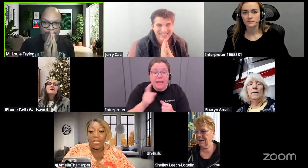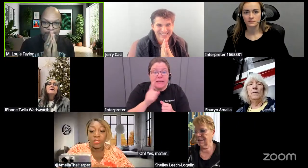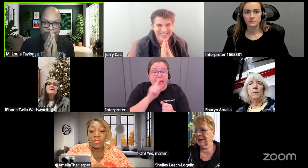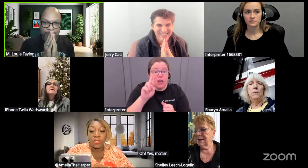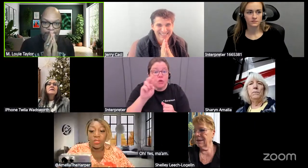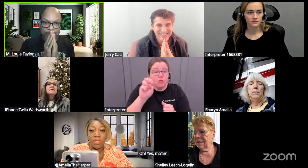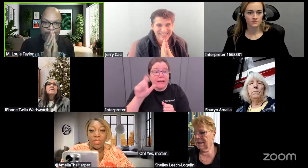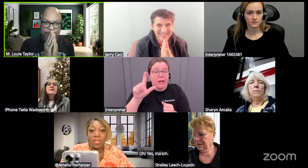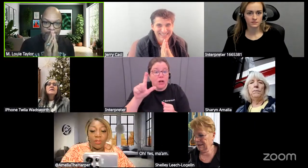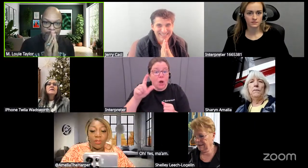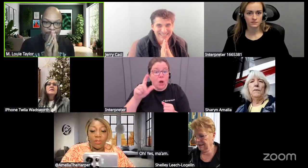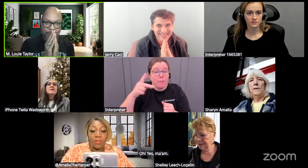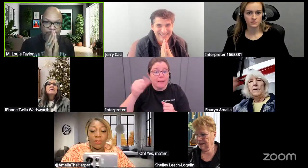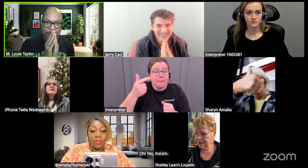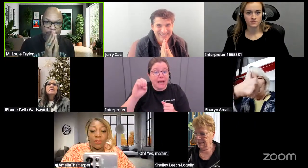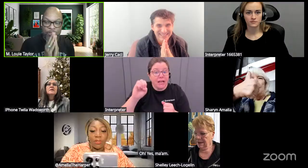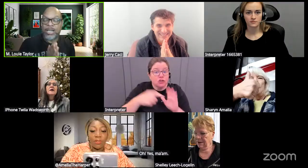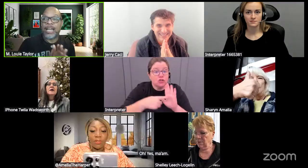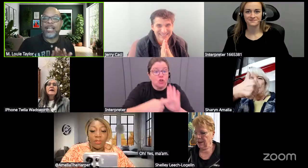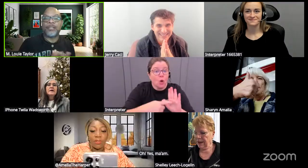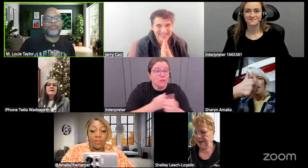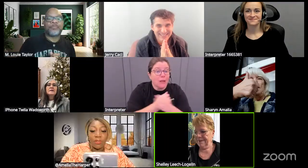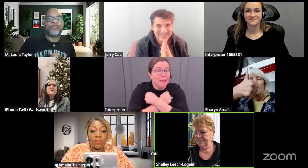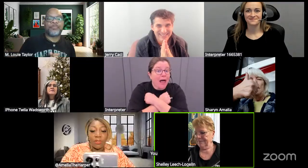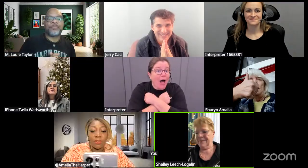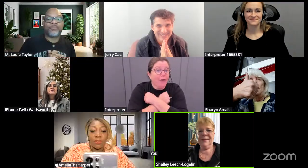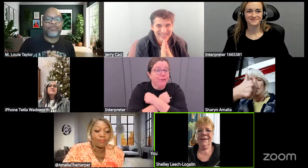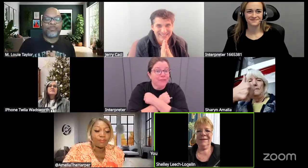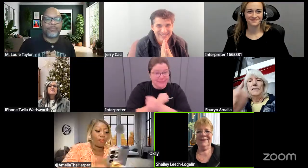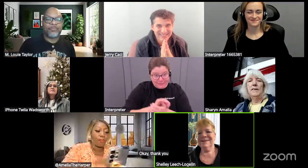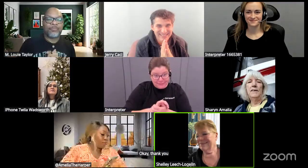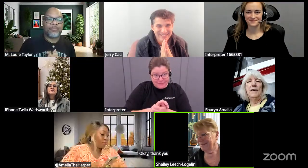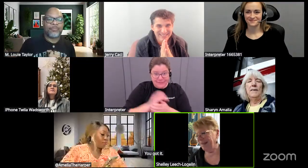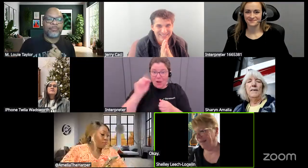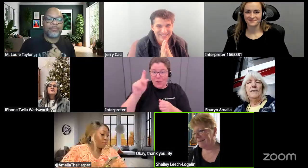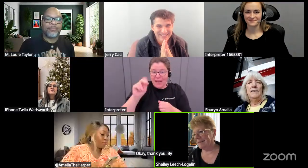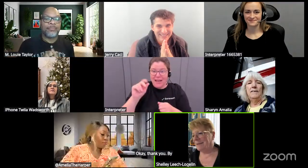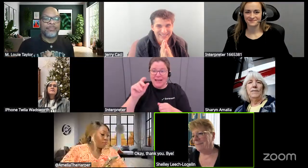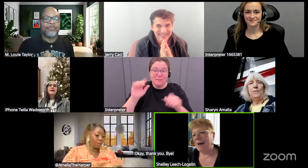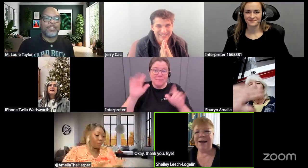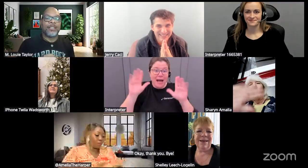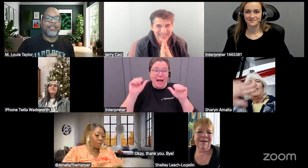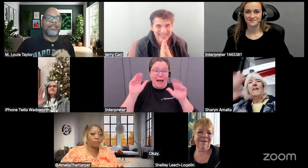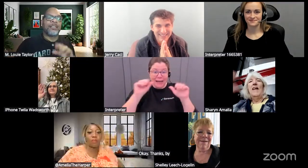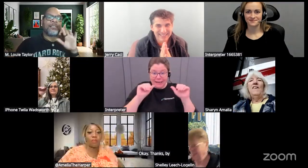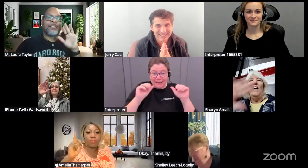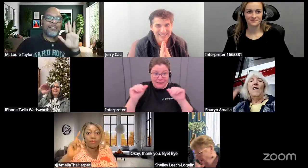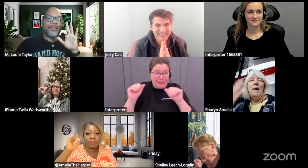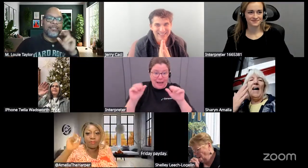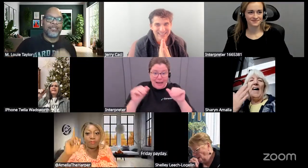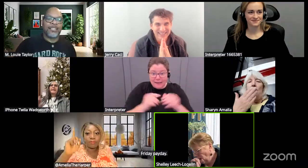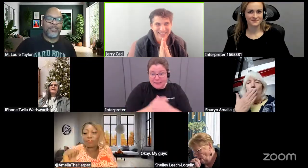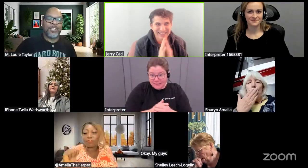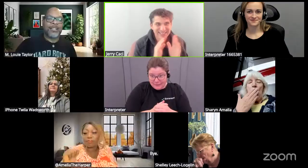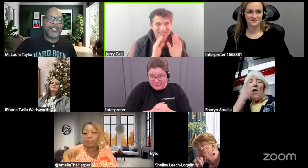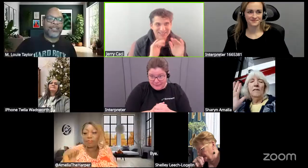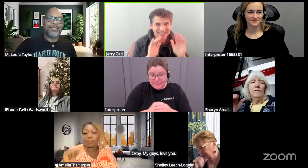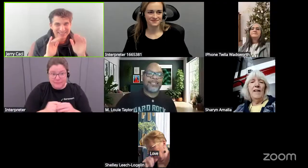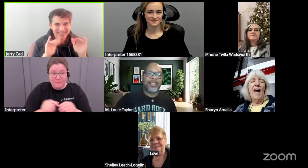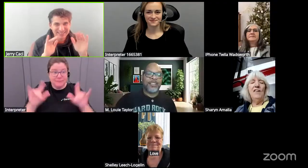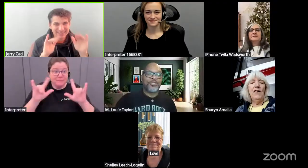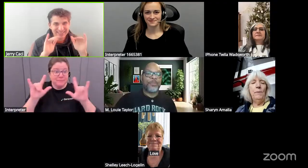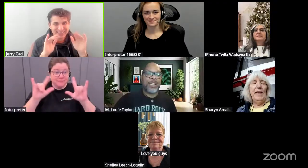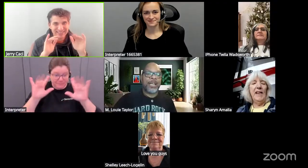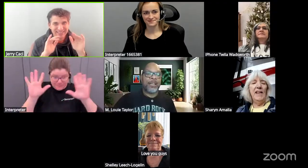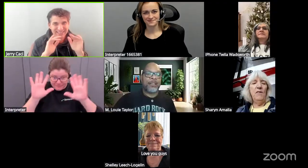page. Go ahead and show some love, okay? You got Okay, it. Okay. thank you. Okay. Bye. Thanks. Bye. Bye, Bye. Friday guys. of Love payday. you. Love you guys.